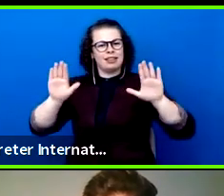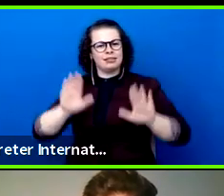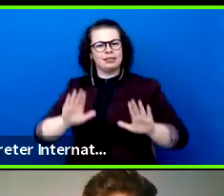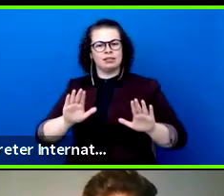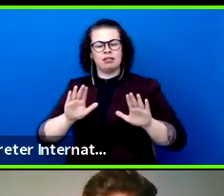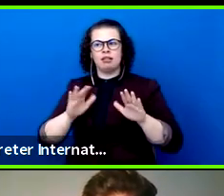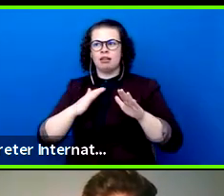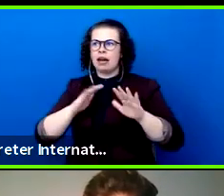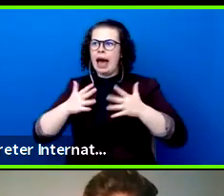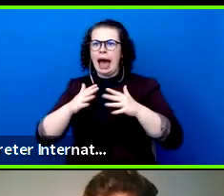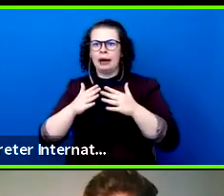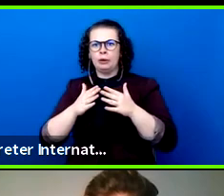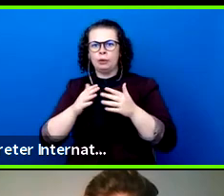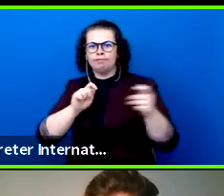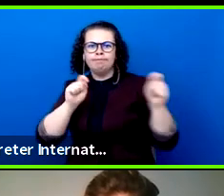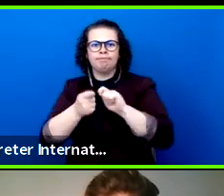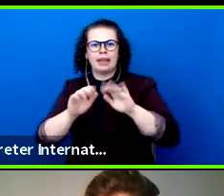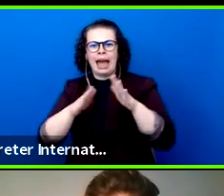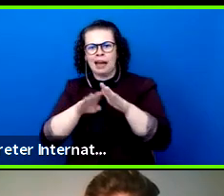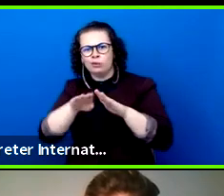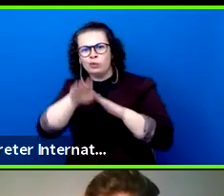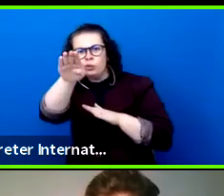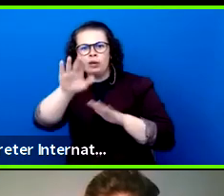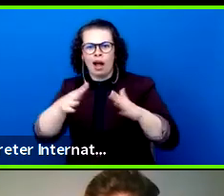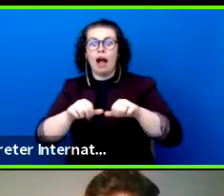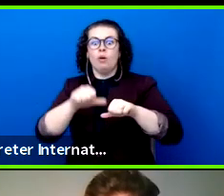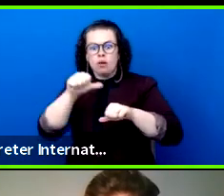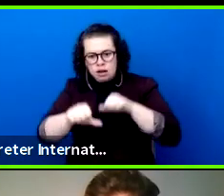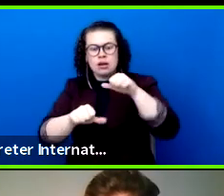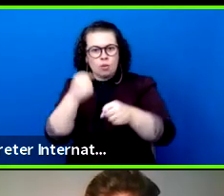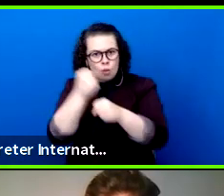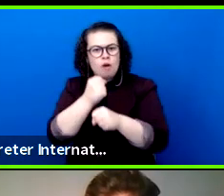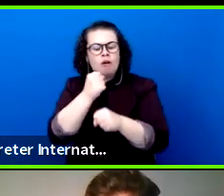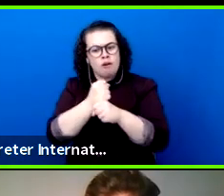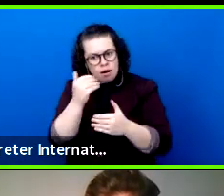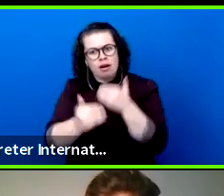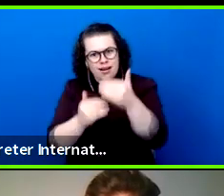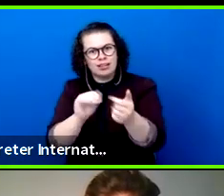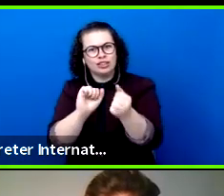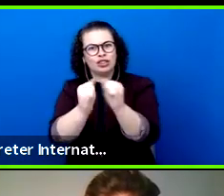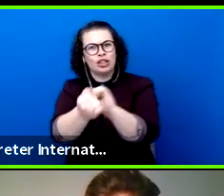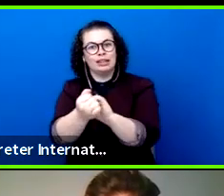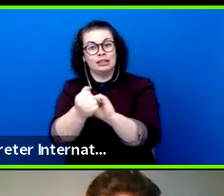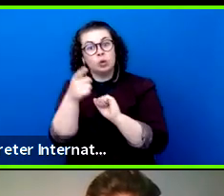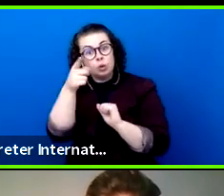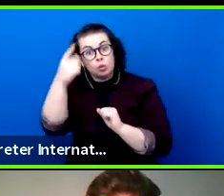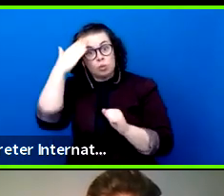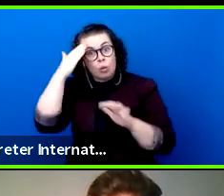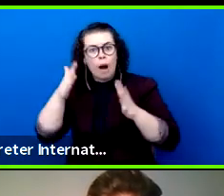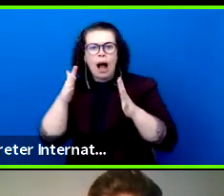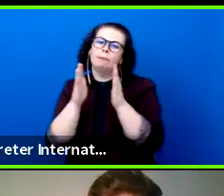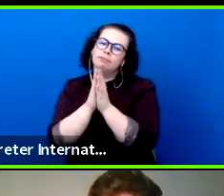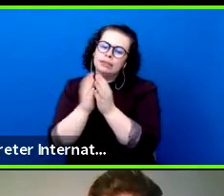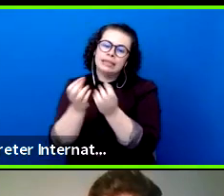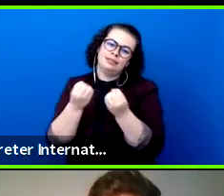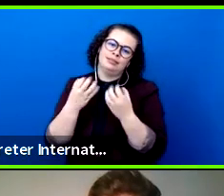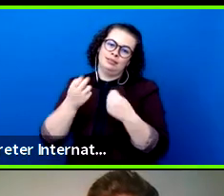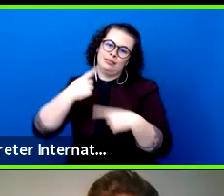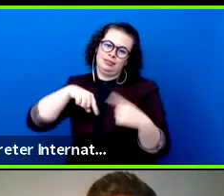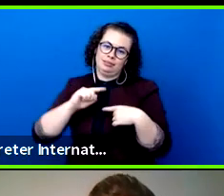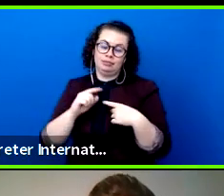conversations and take some actual concrete steps? So the good forum team will